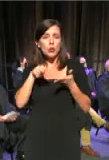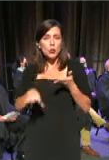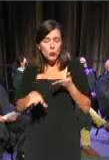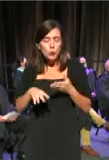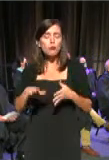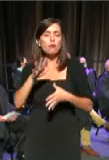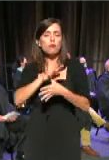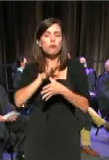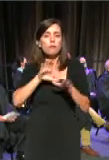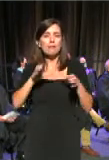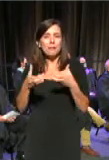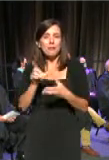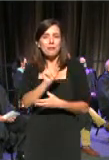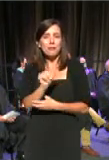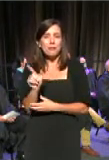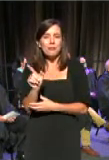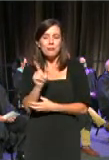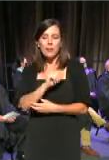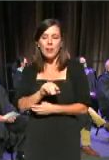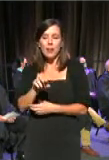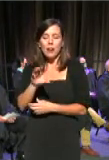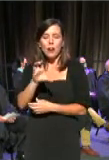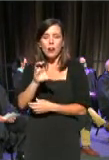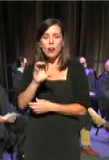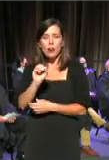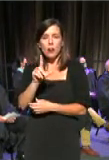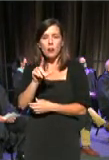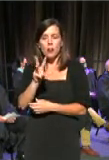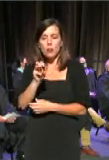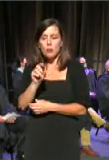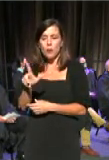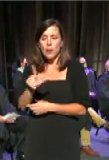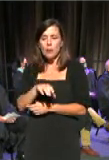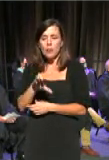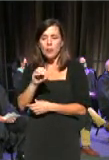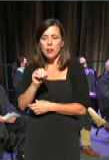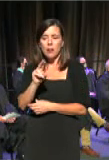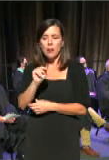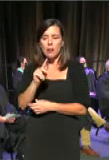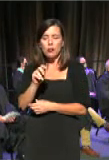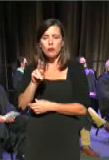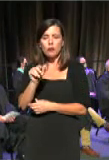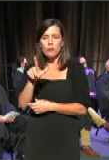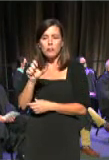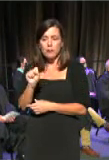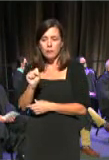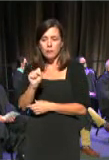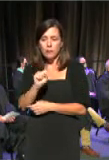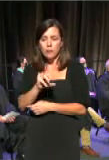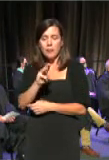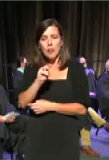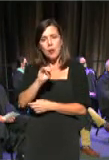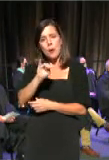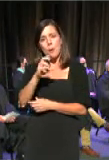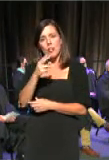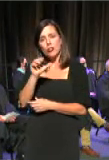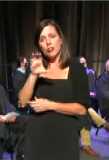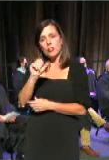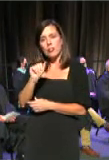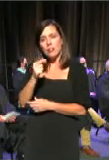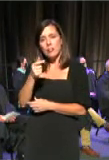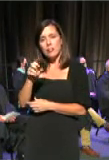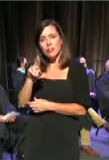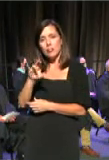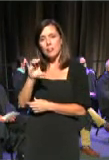senior class of 2021 are Ms. Rebecca Cofield, Ms. Jamar Contreras, Mr. Nadezda Machaca